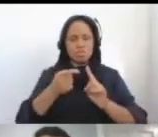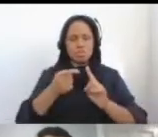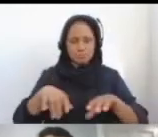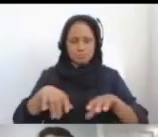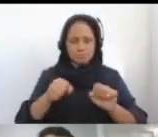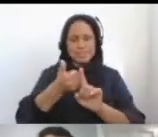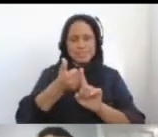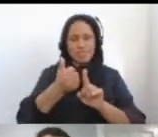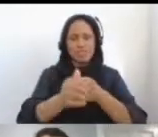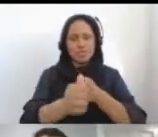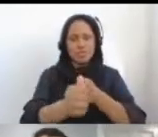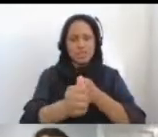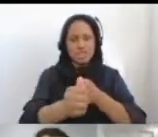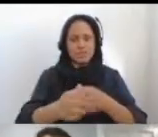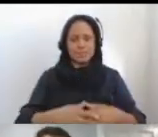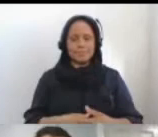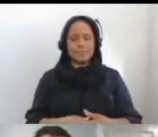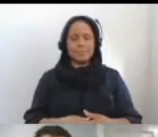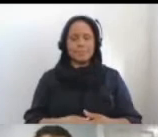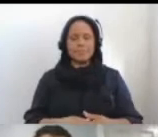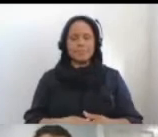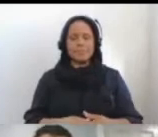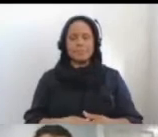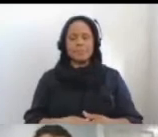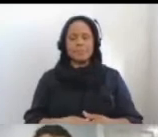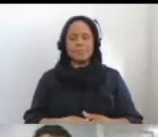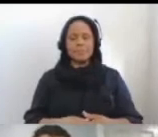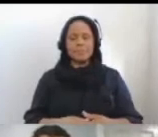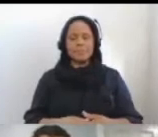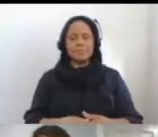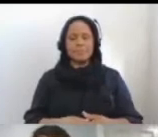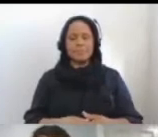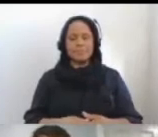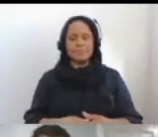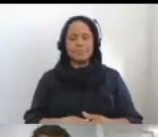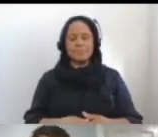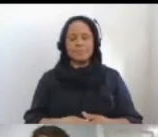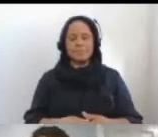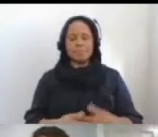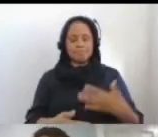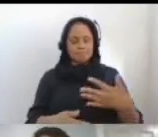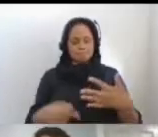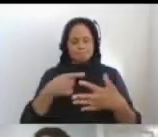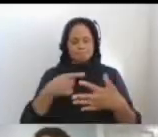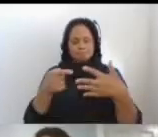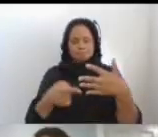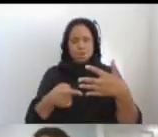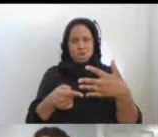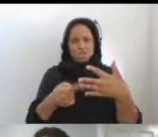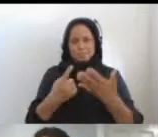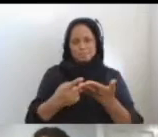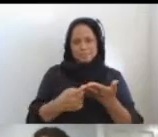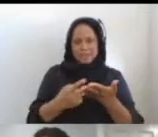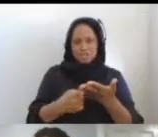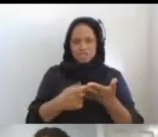And here is our discussion about who are really at